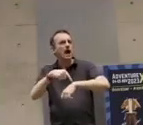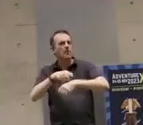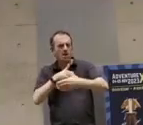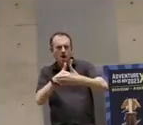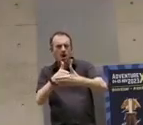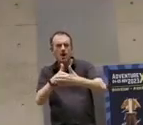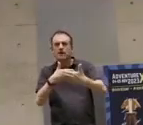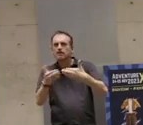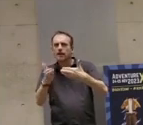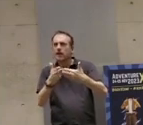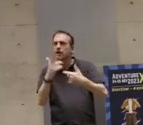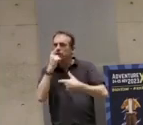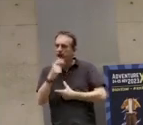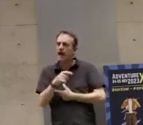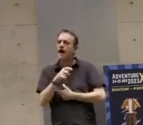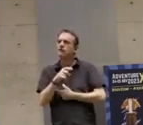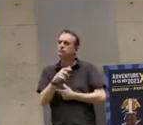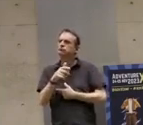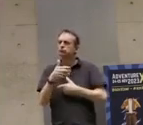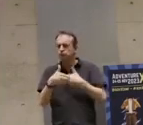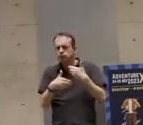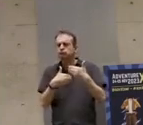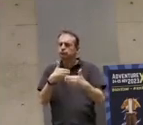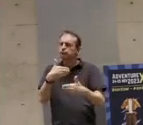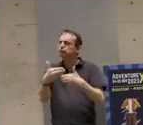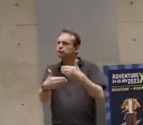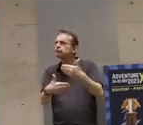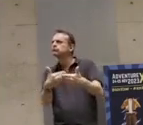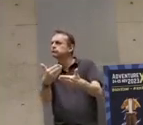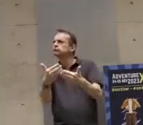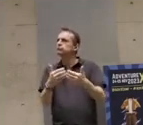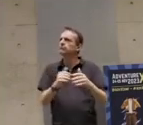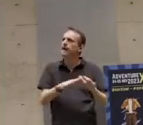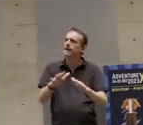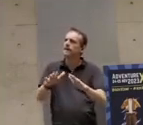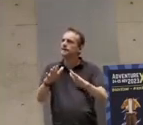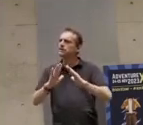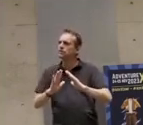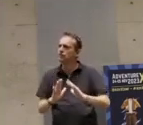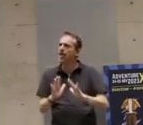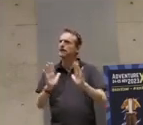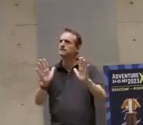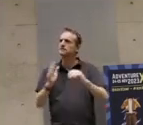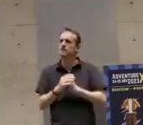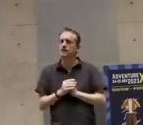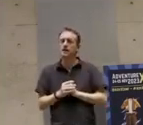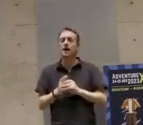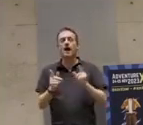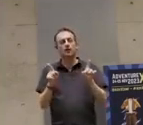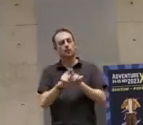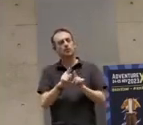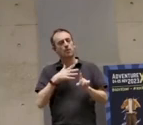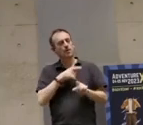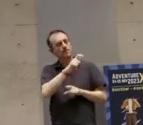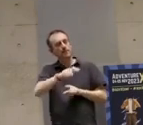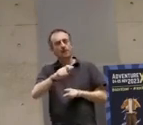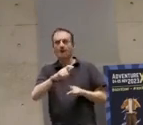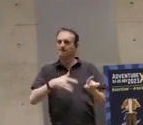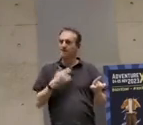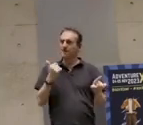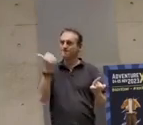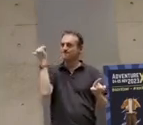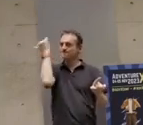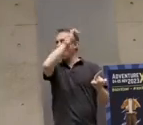can take time to dream, is what I'm told. And ultimately, we want to leave people feeling smart. So,